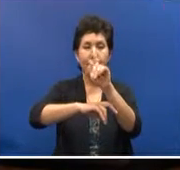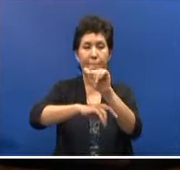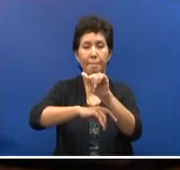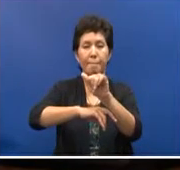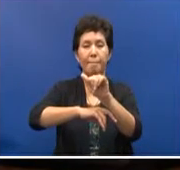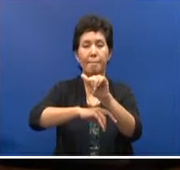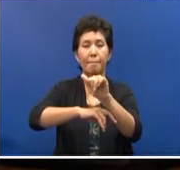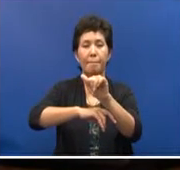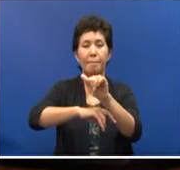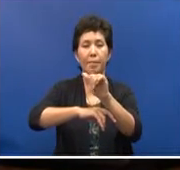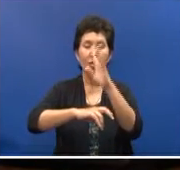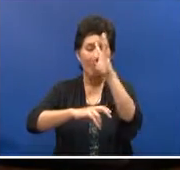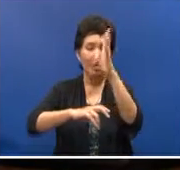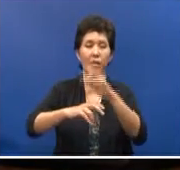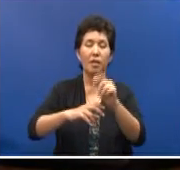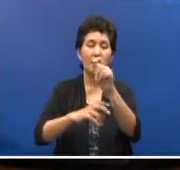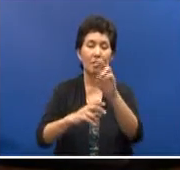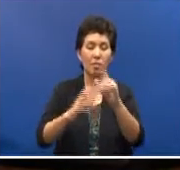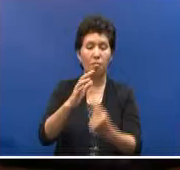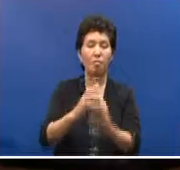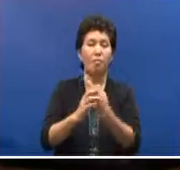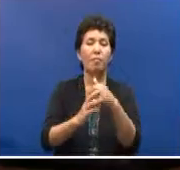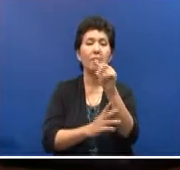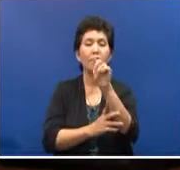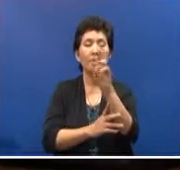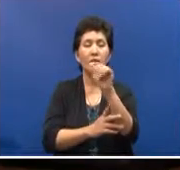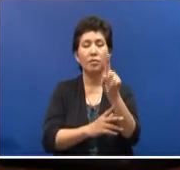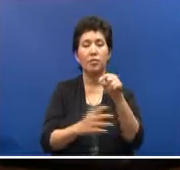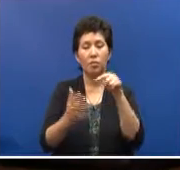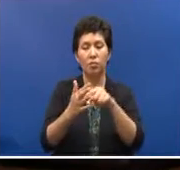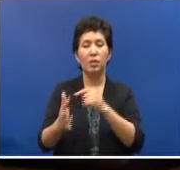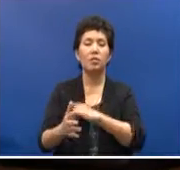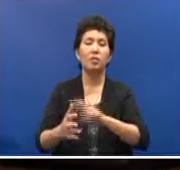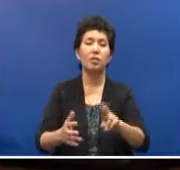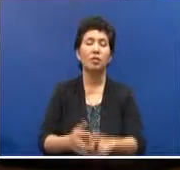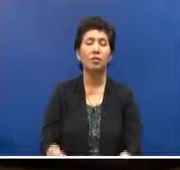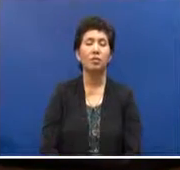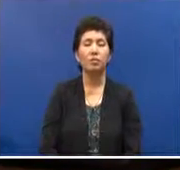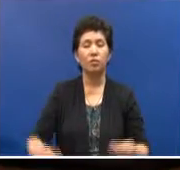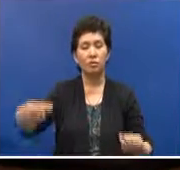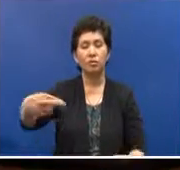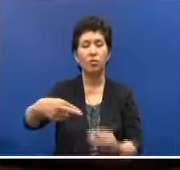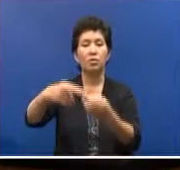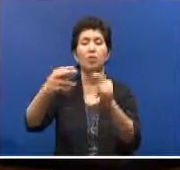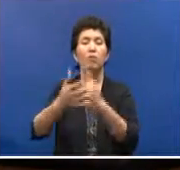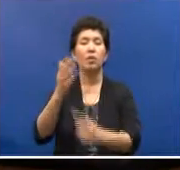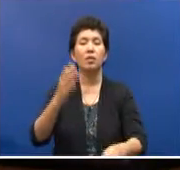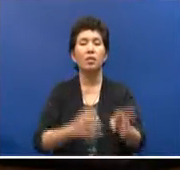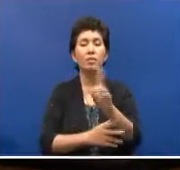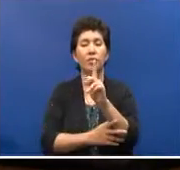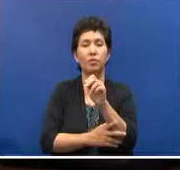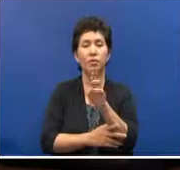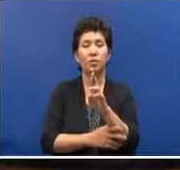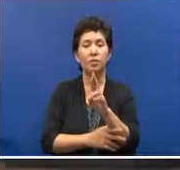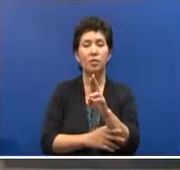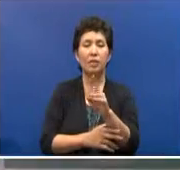further strained by prejudice and also discrimination. Okay, so what is discrimination?